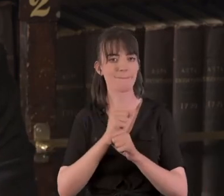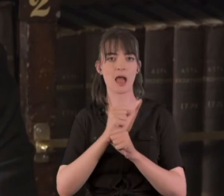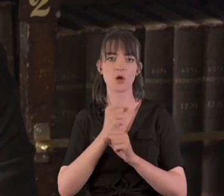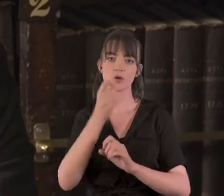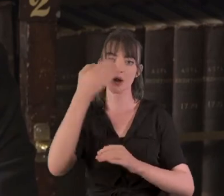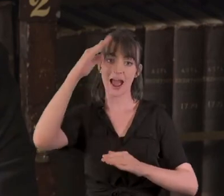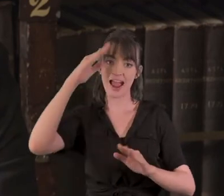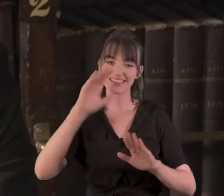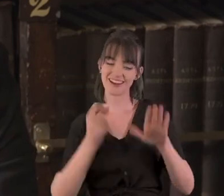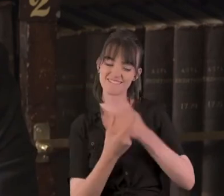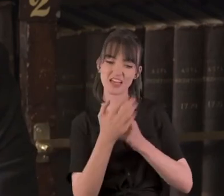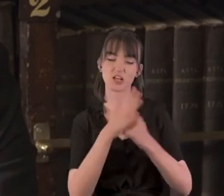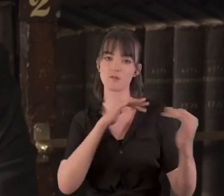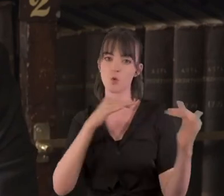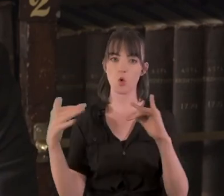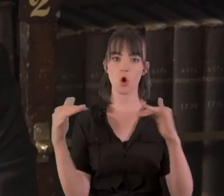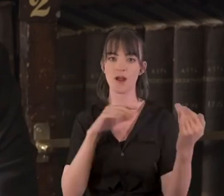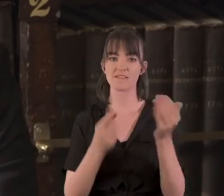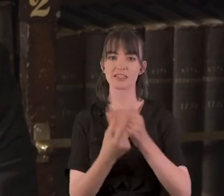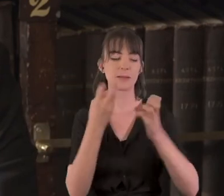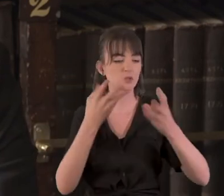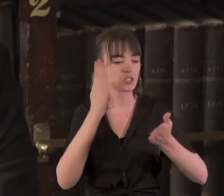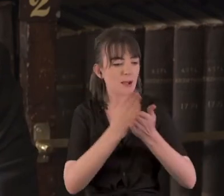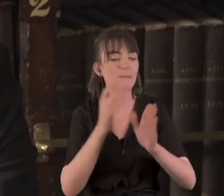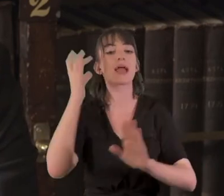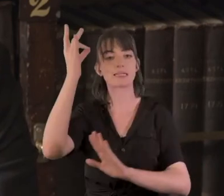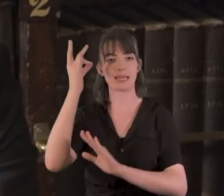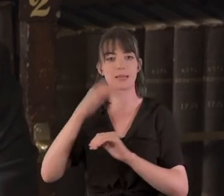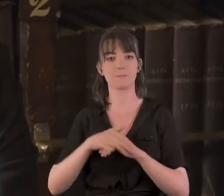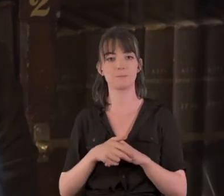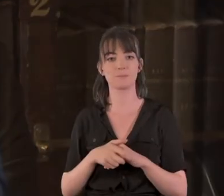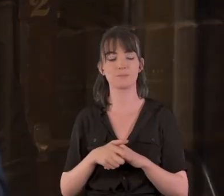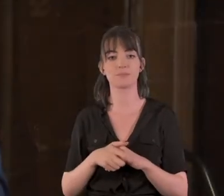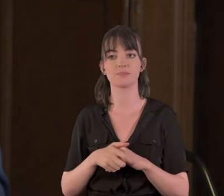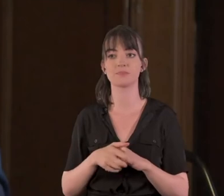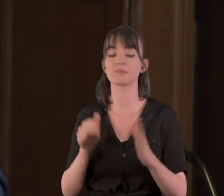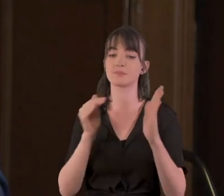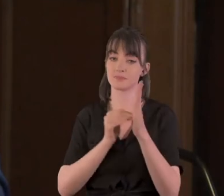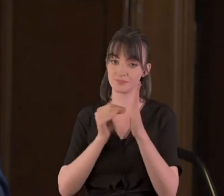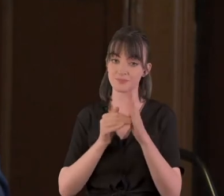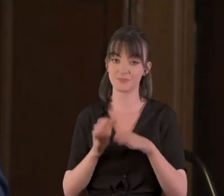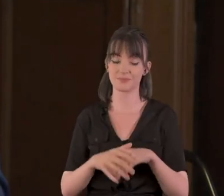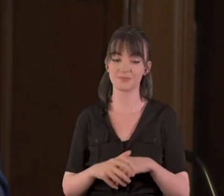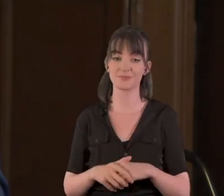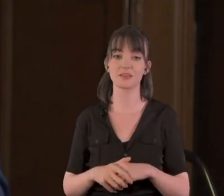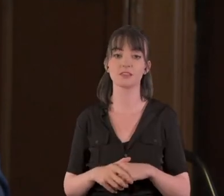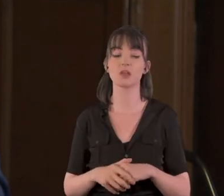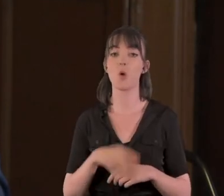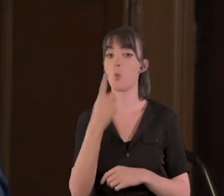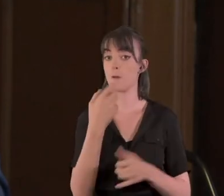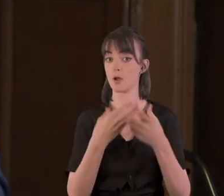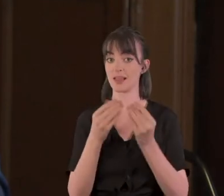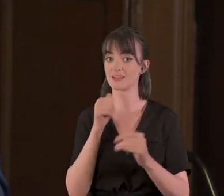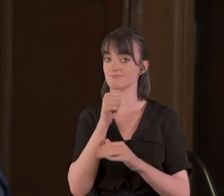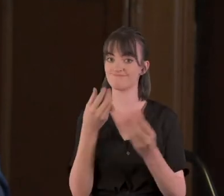events of the War of Independence in Ireland to a halt, it was the King. Yes. I mean, one other thing we didn't